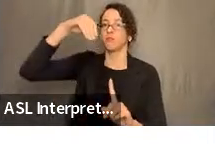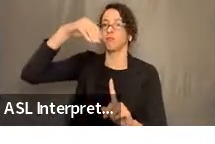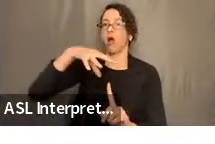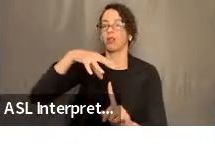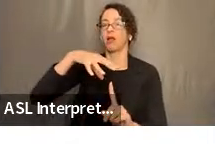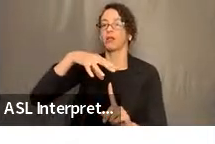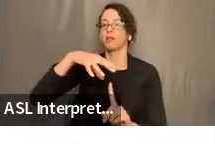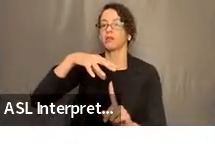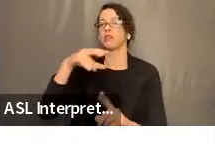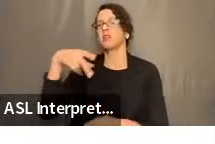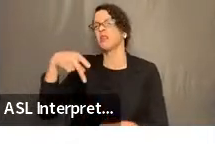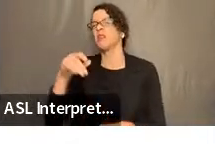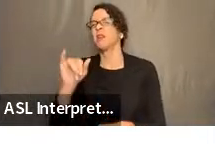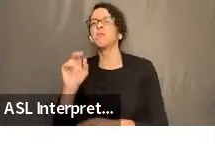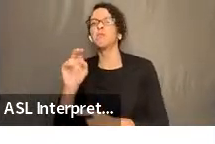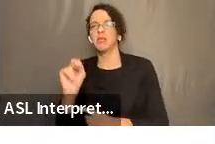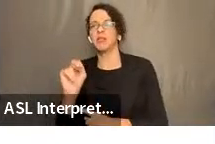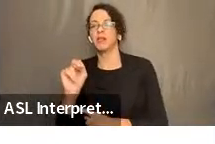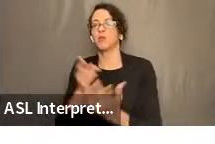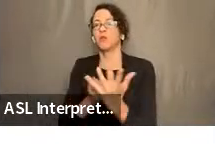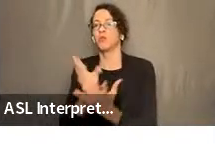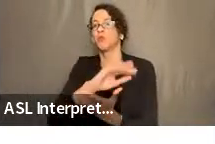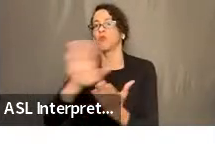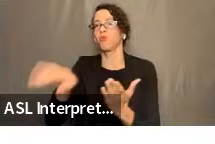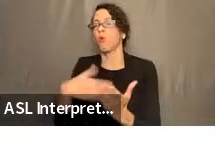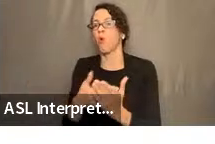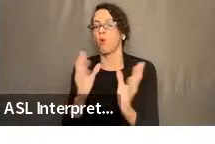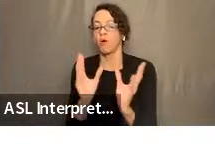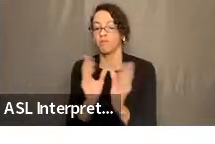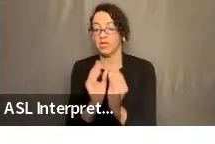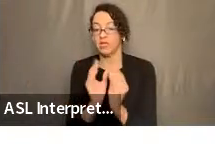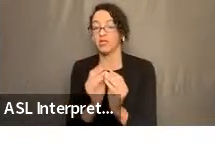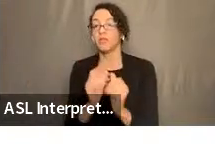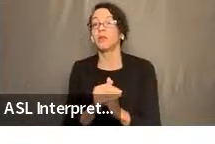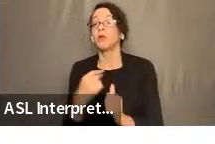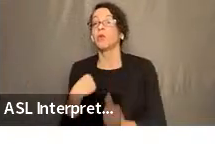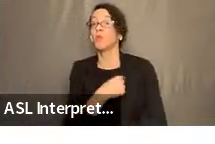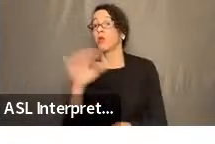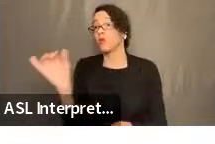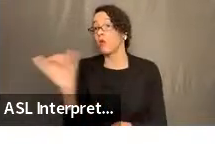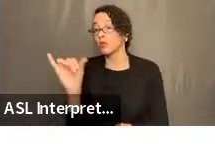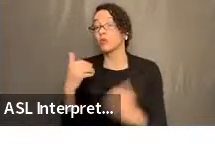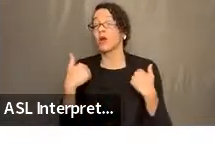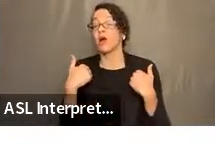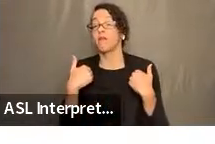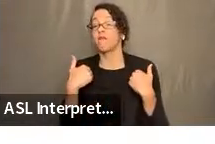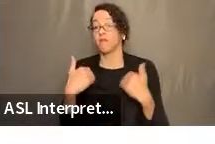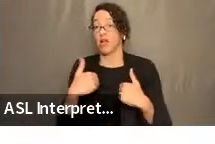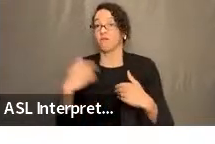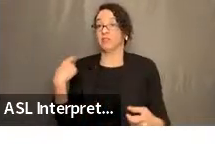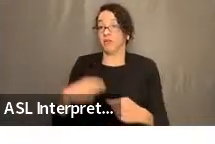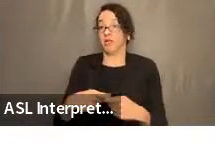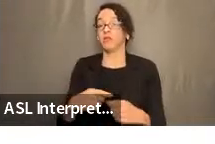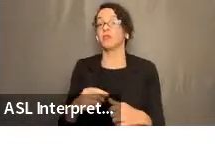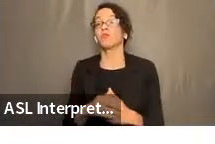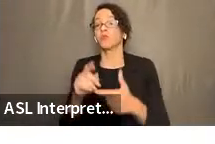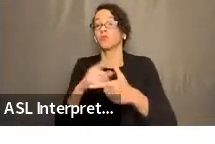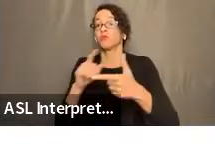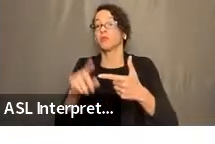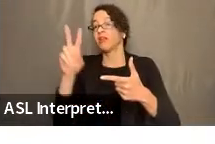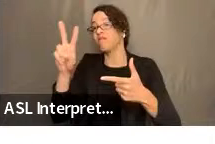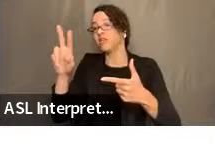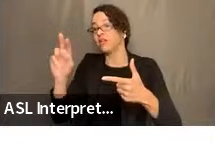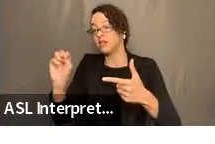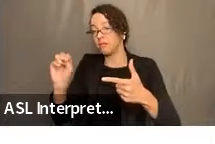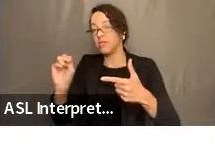this presentation. And we also have Spanish, Vietnamese, and Cantonese. I will invite